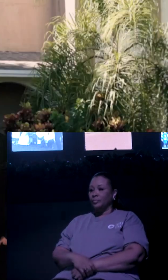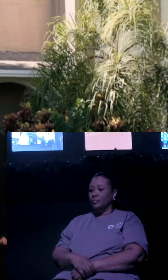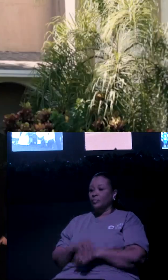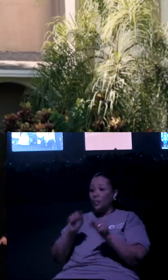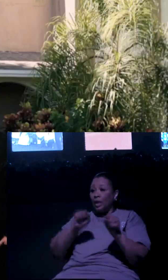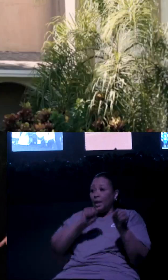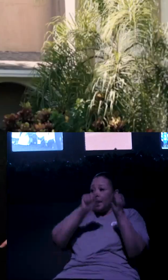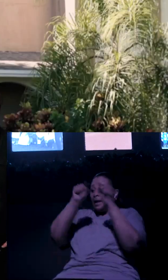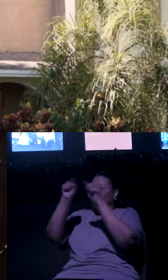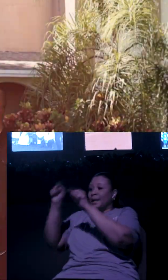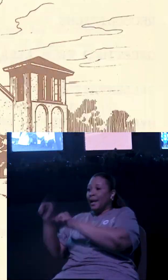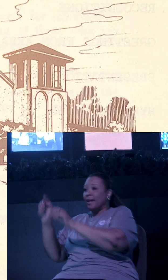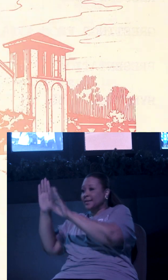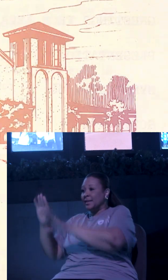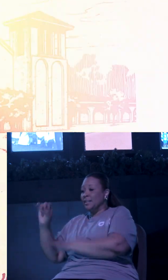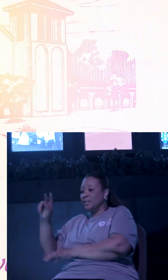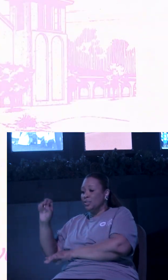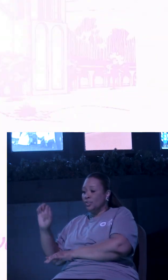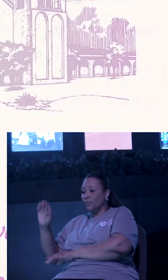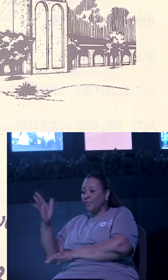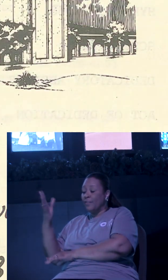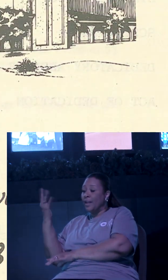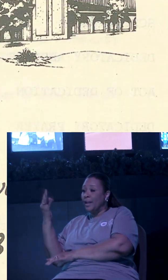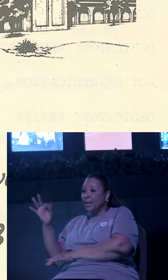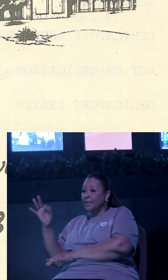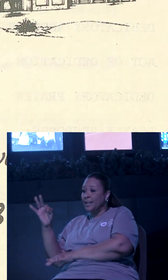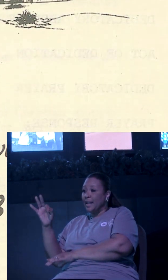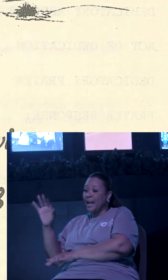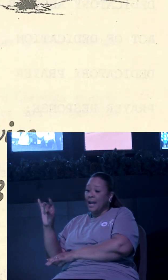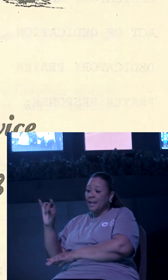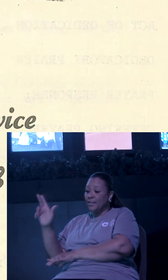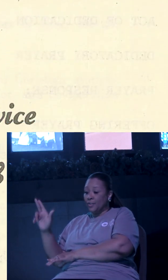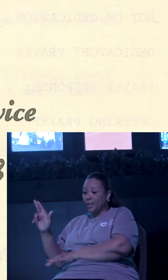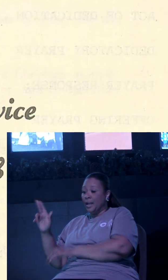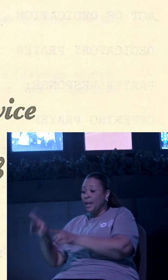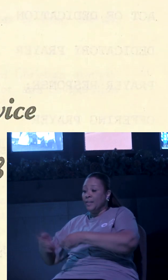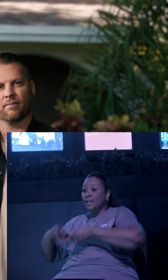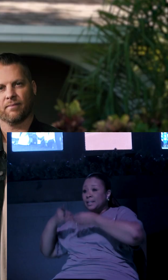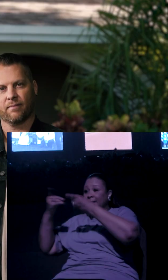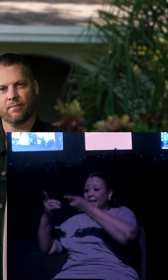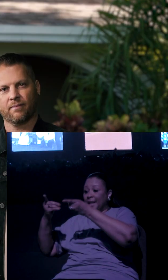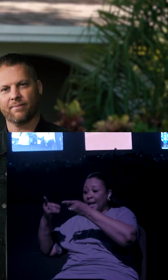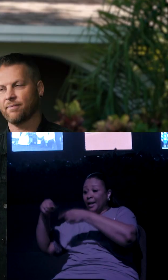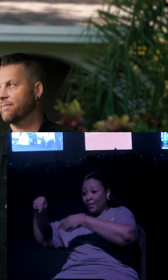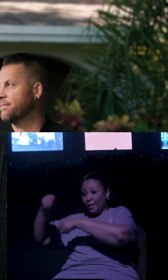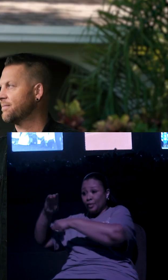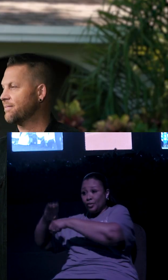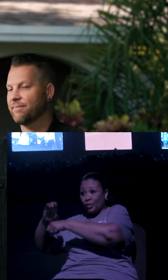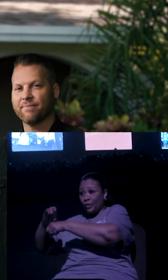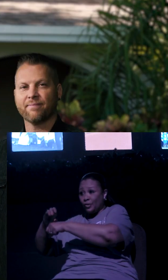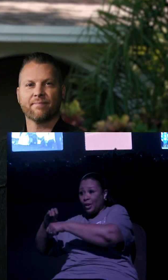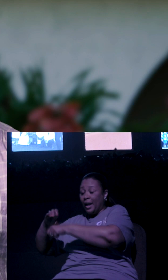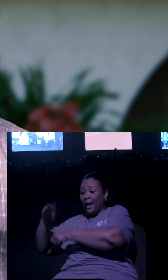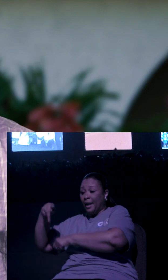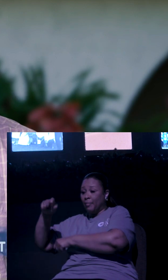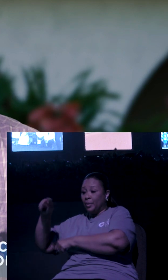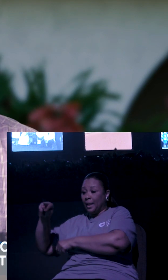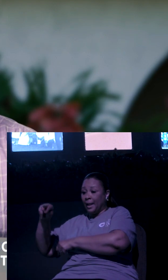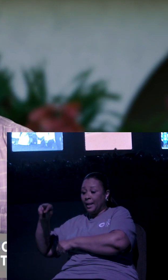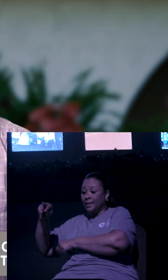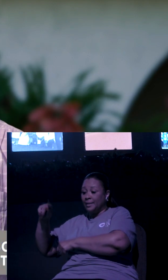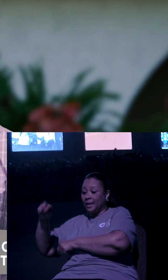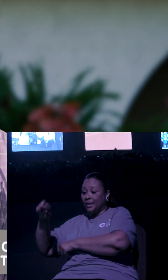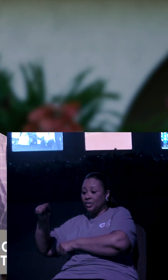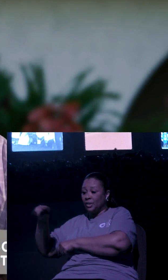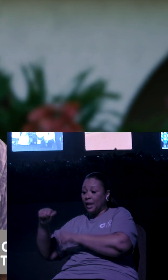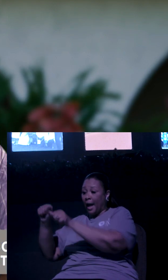Fast forward to Sunday, June 5th, 1983, the date of the dedication service for this building in Plantation Acres. After